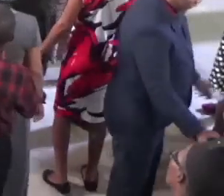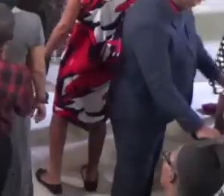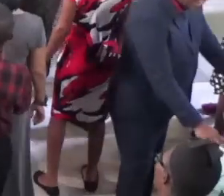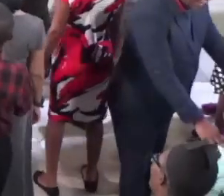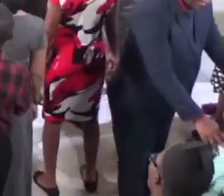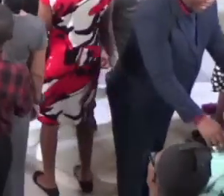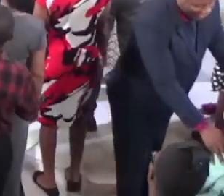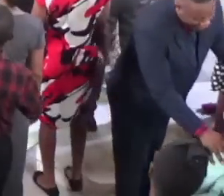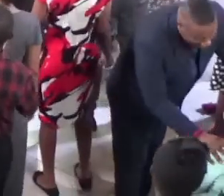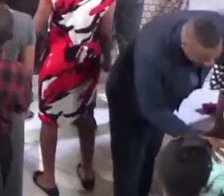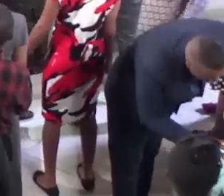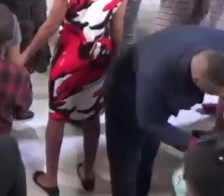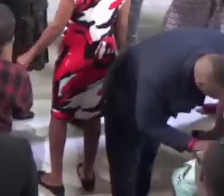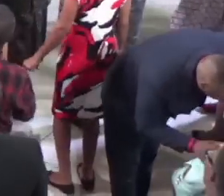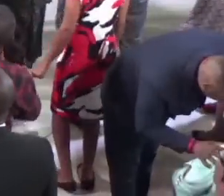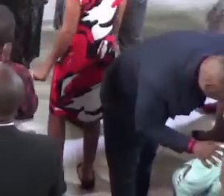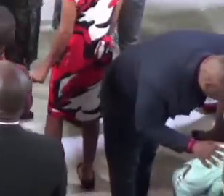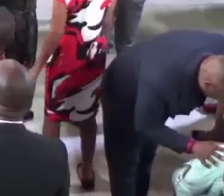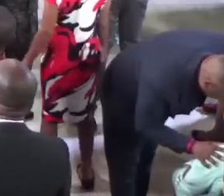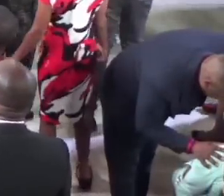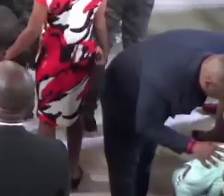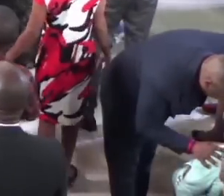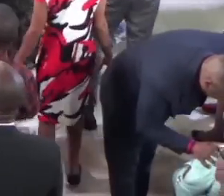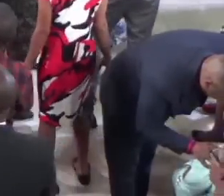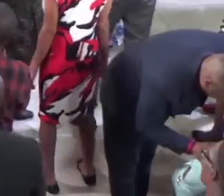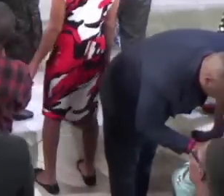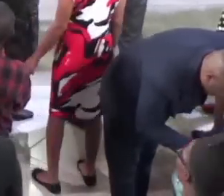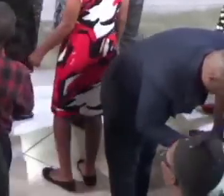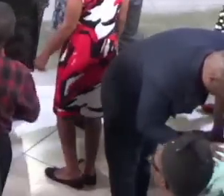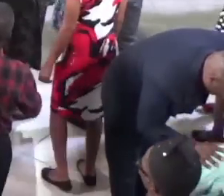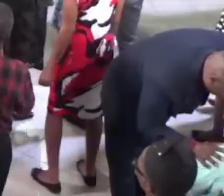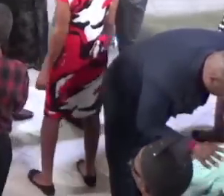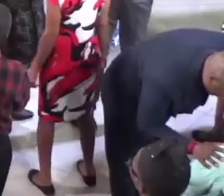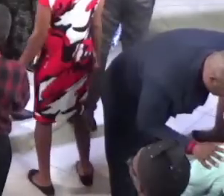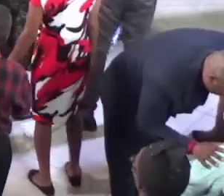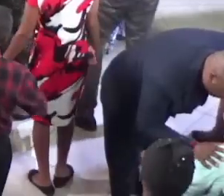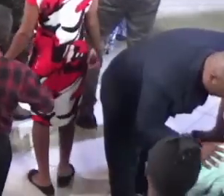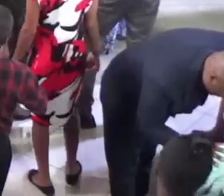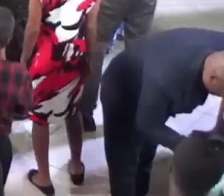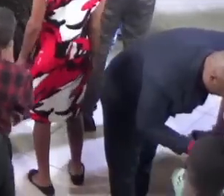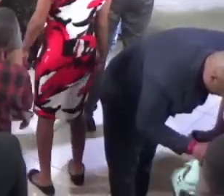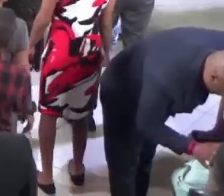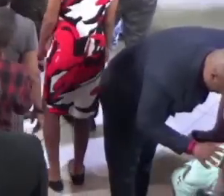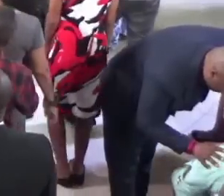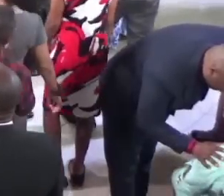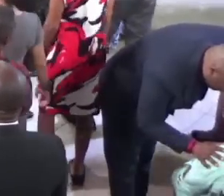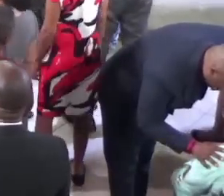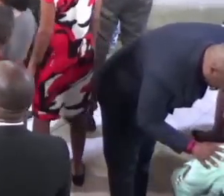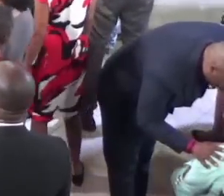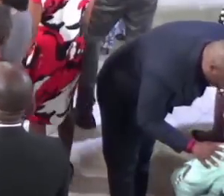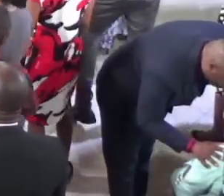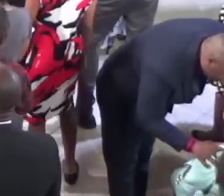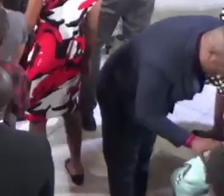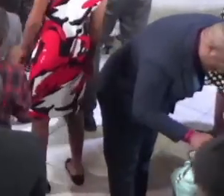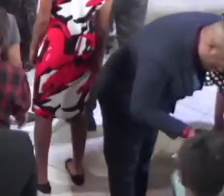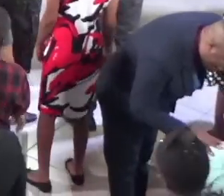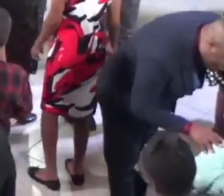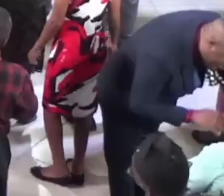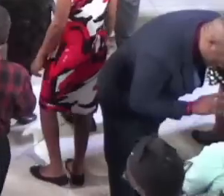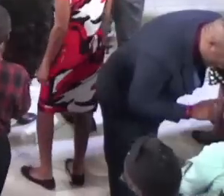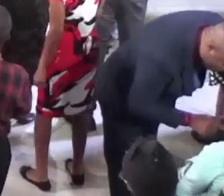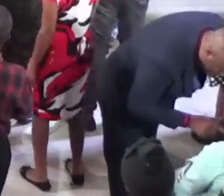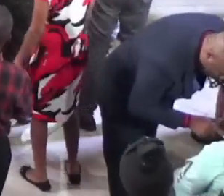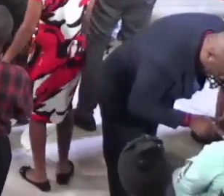Let me walk every day in a special way, knowing